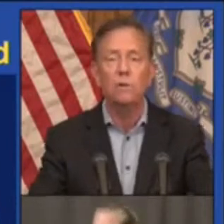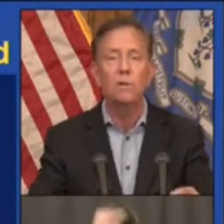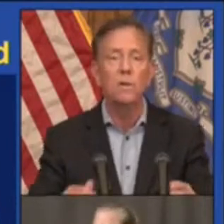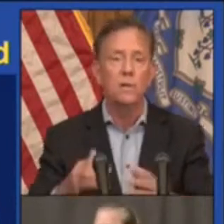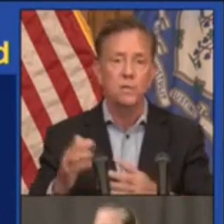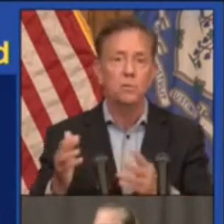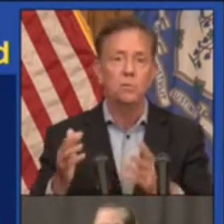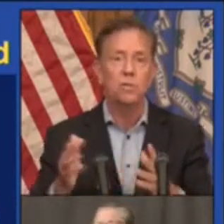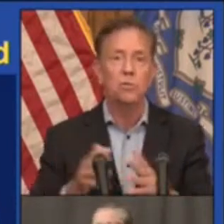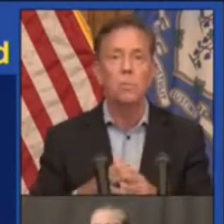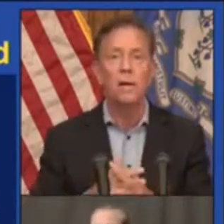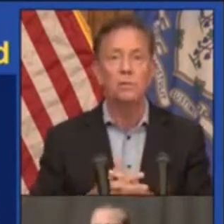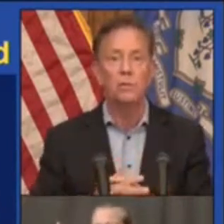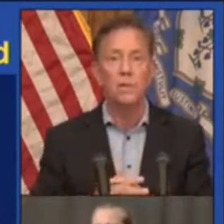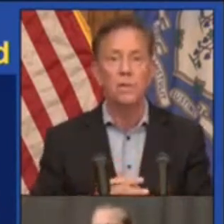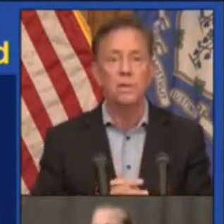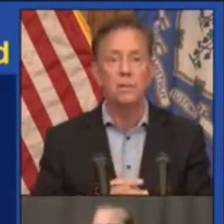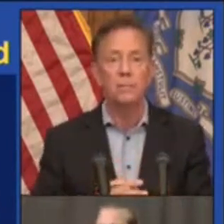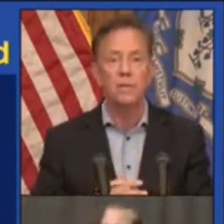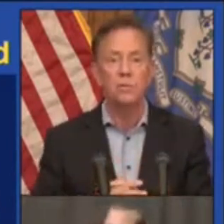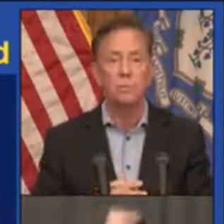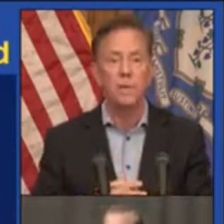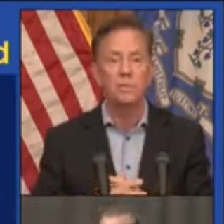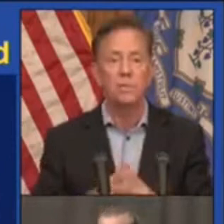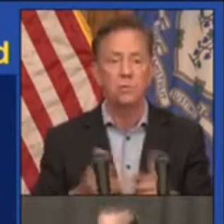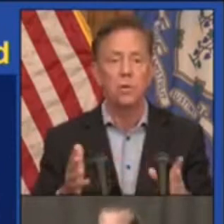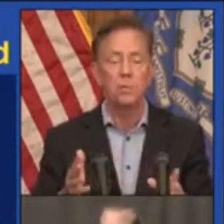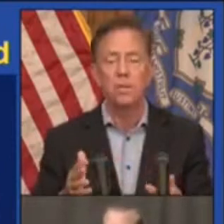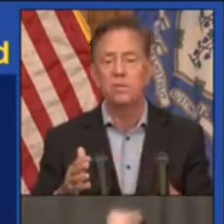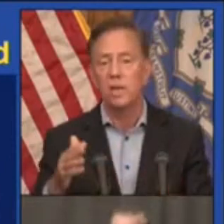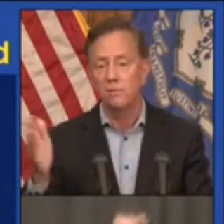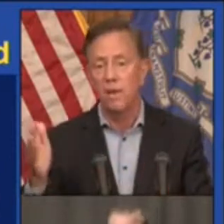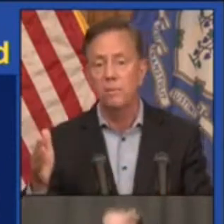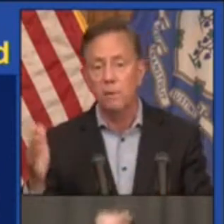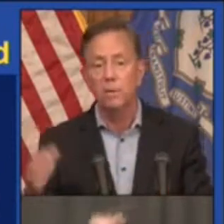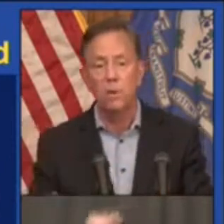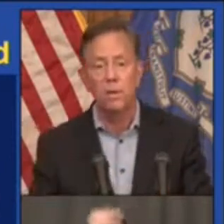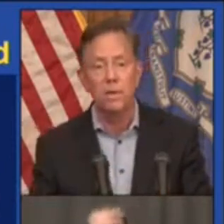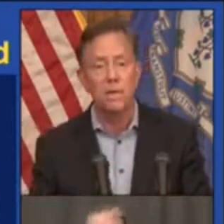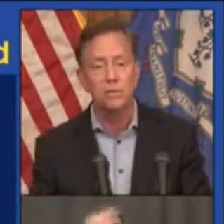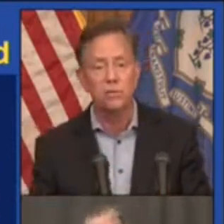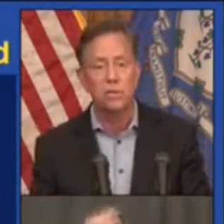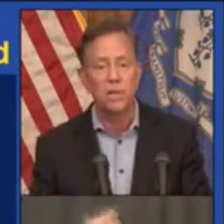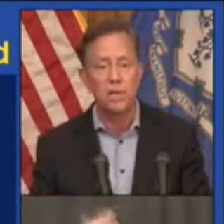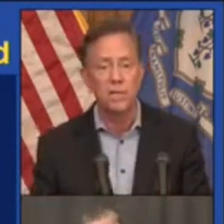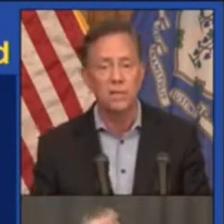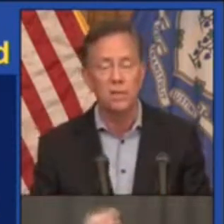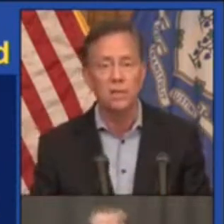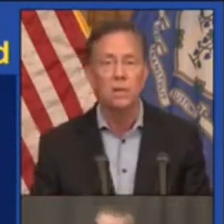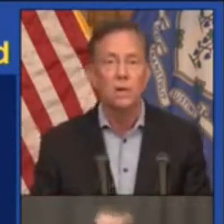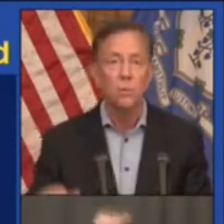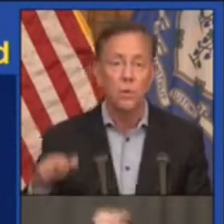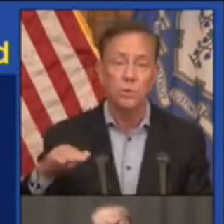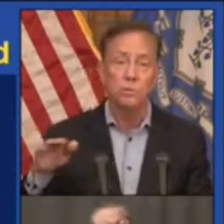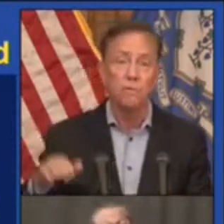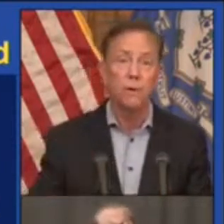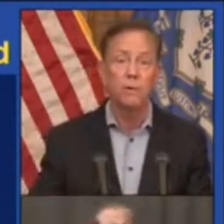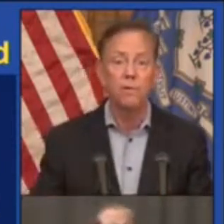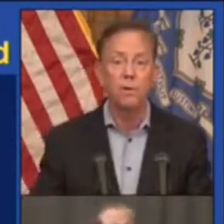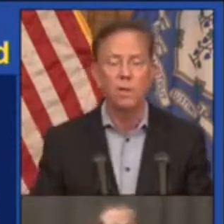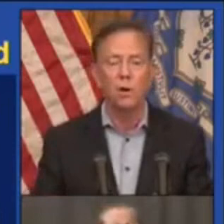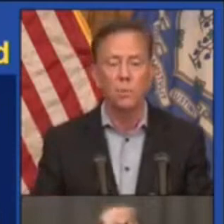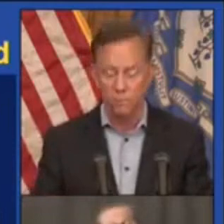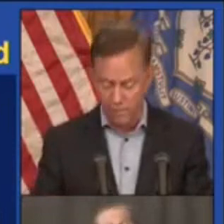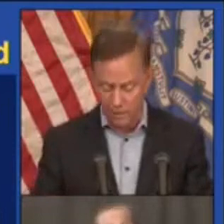Hartford. So just a reminder that these are places where you can be safe. And by the way, eastern Connecticut there, where there is a very,